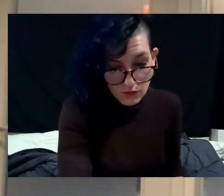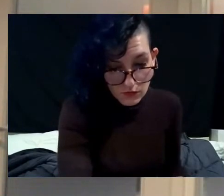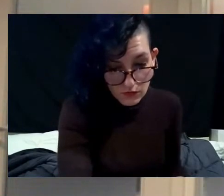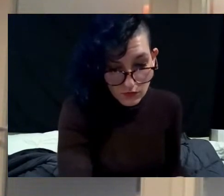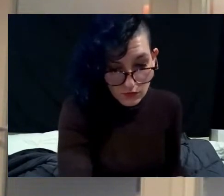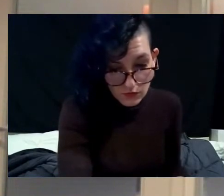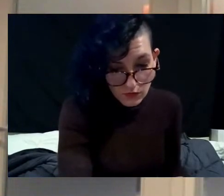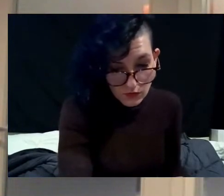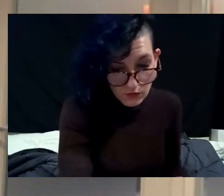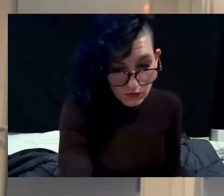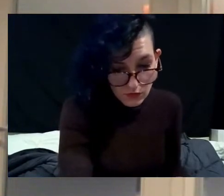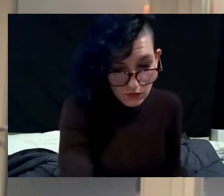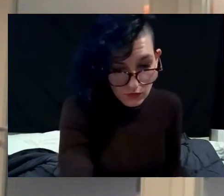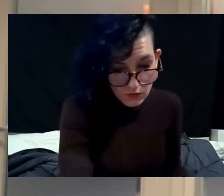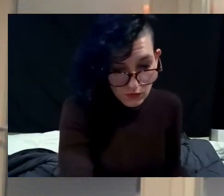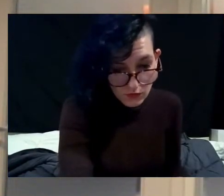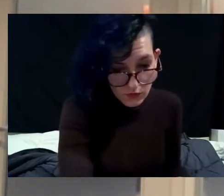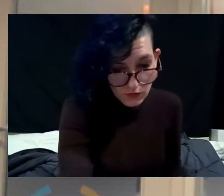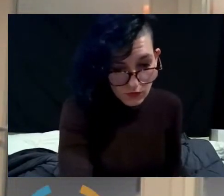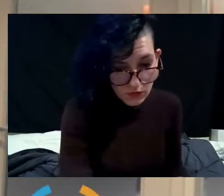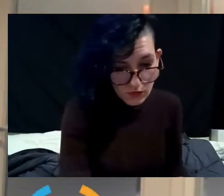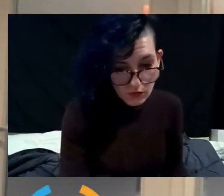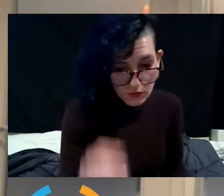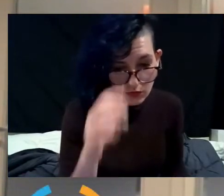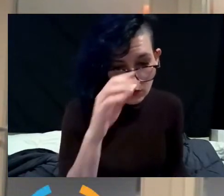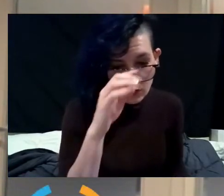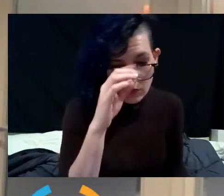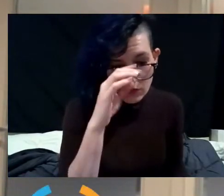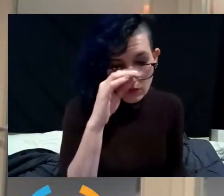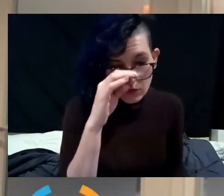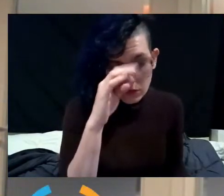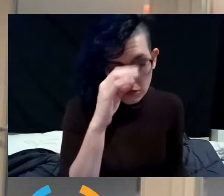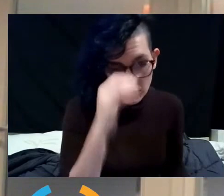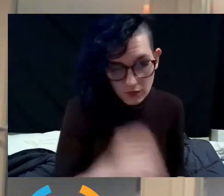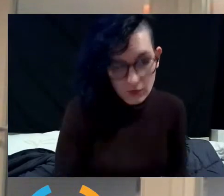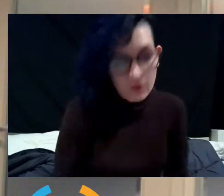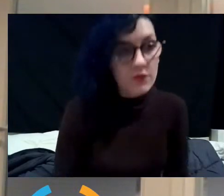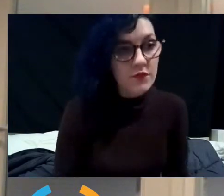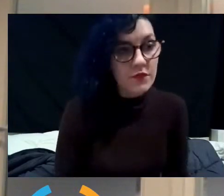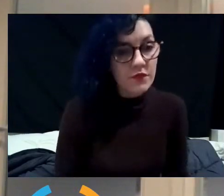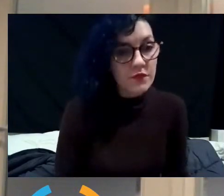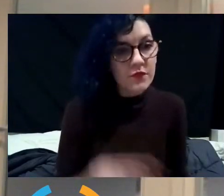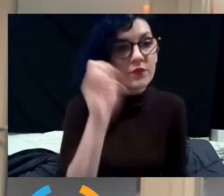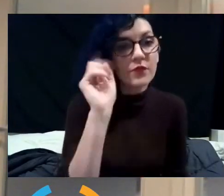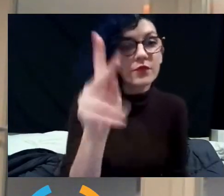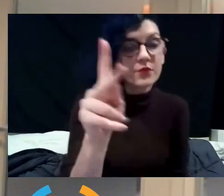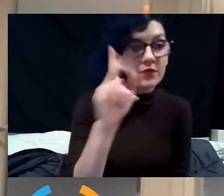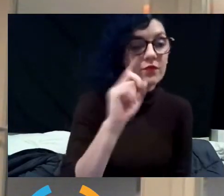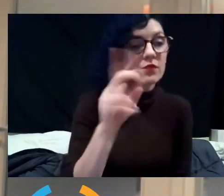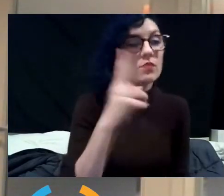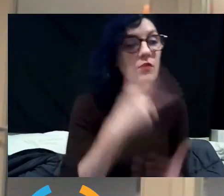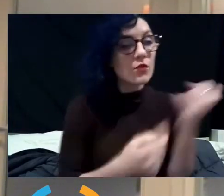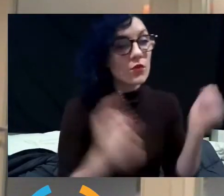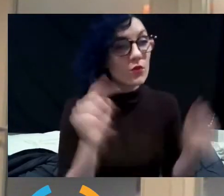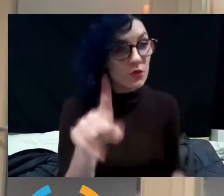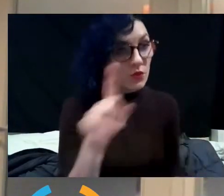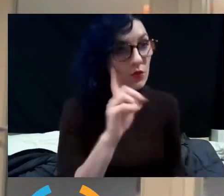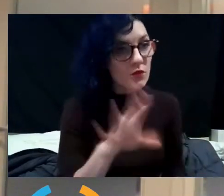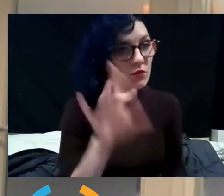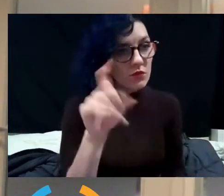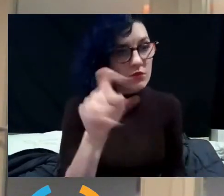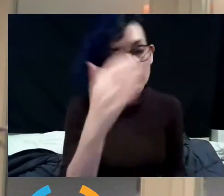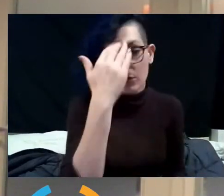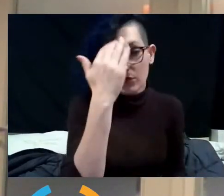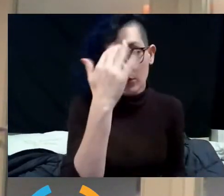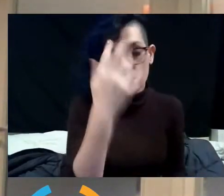So this is for both of you, and we will start with Senator Thatcher. If elected to be Oregon's Secretary of State, and therefore a member of